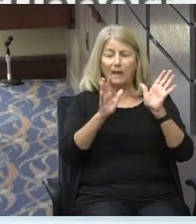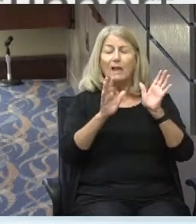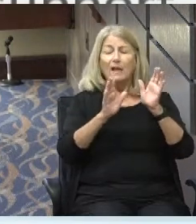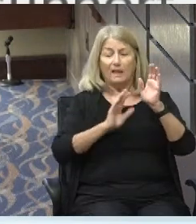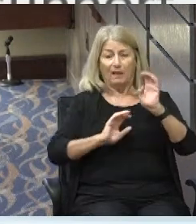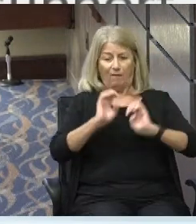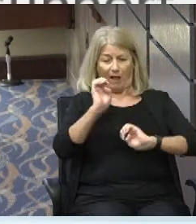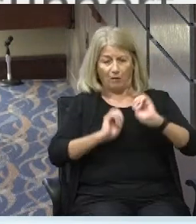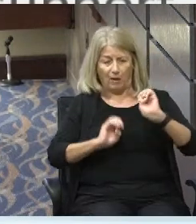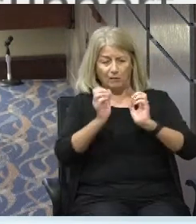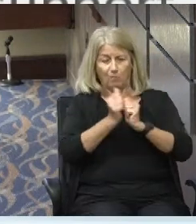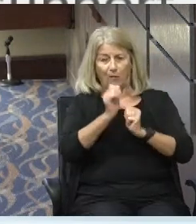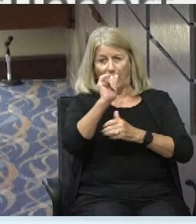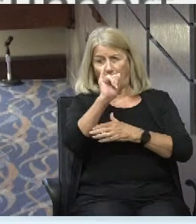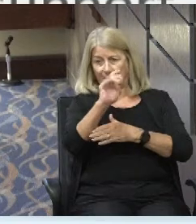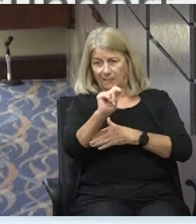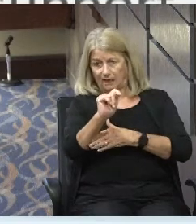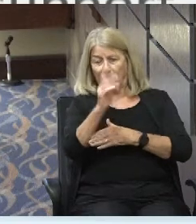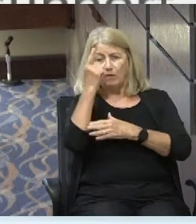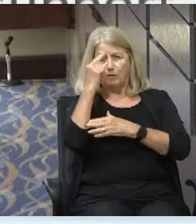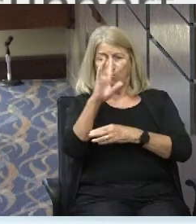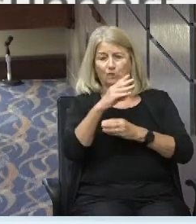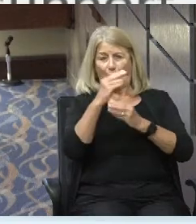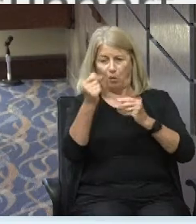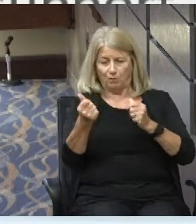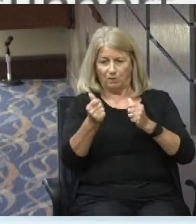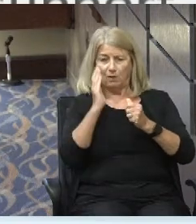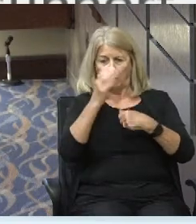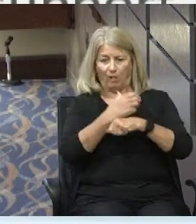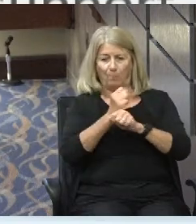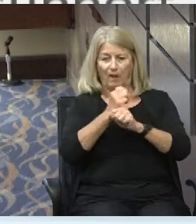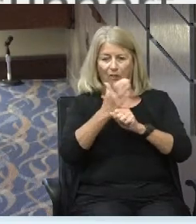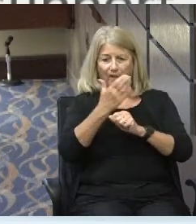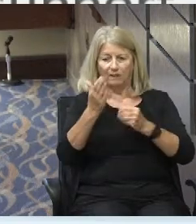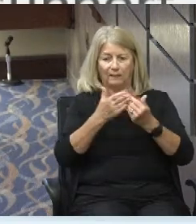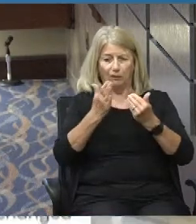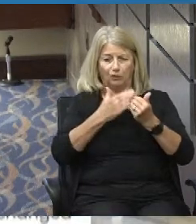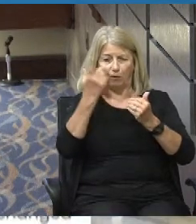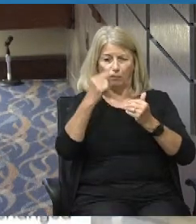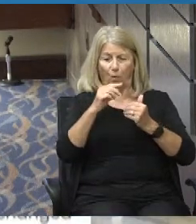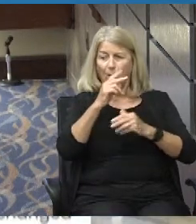of possible solutions that we could tie into the site that would make things easier for our residents.